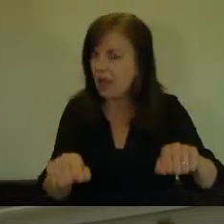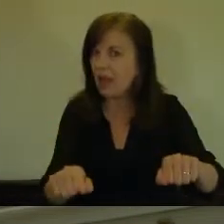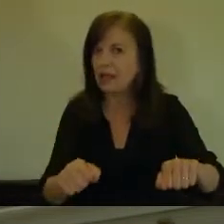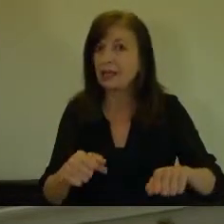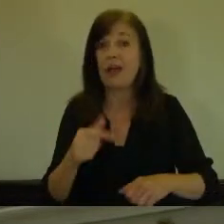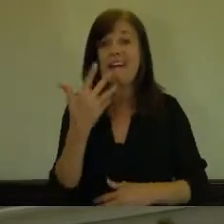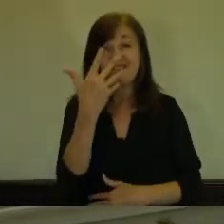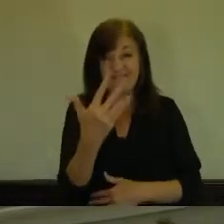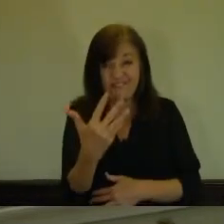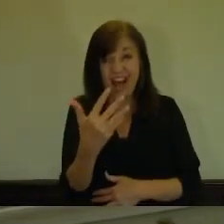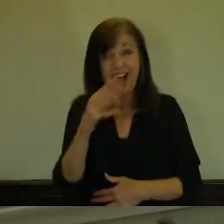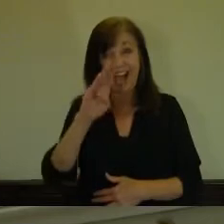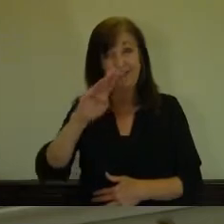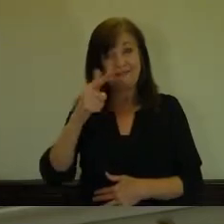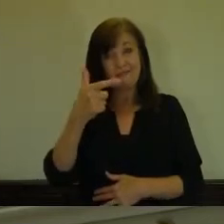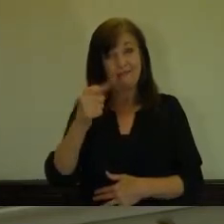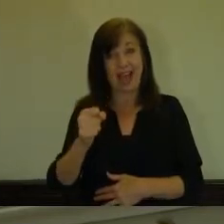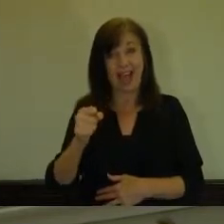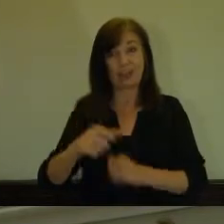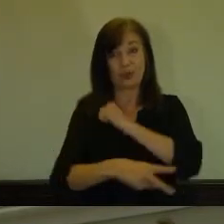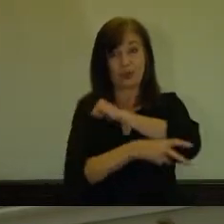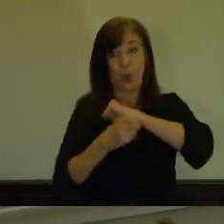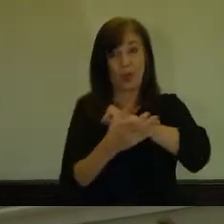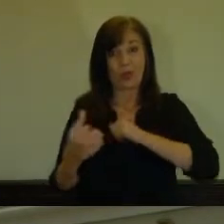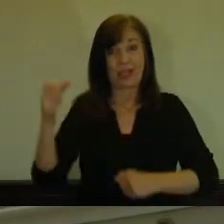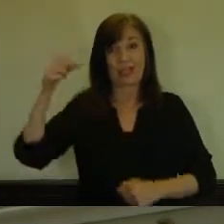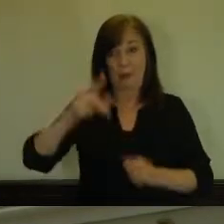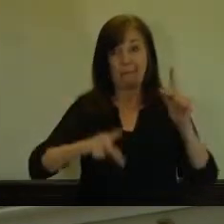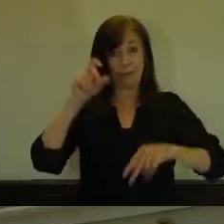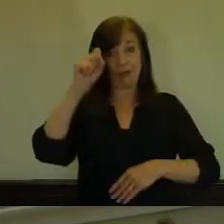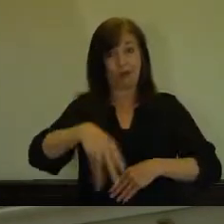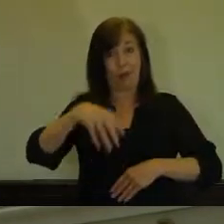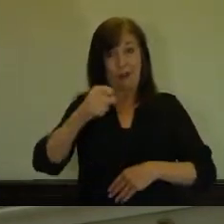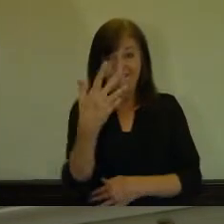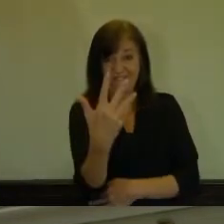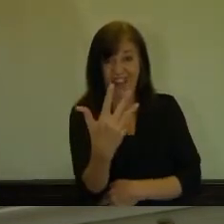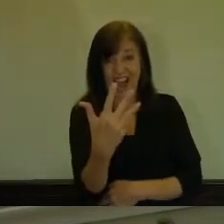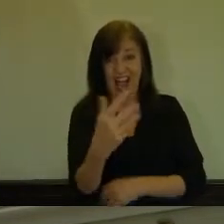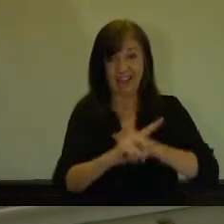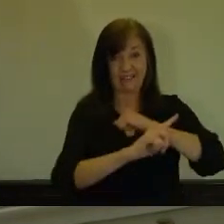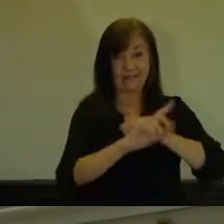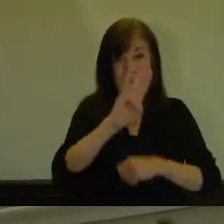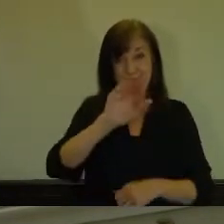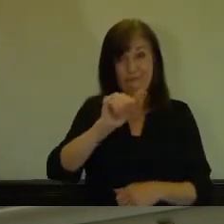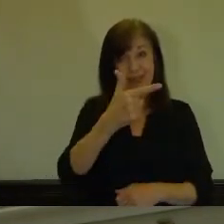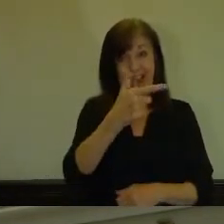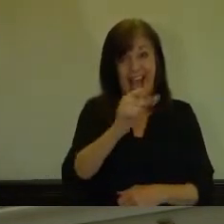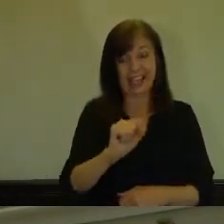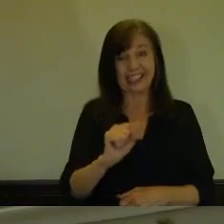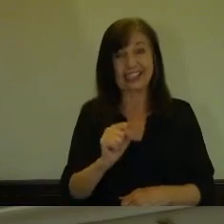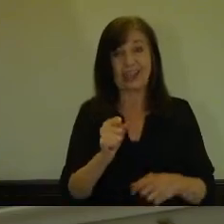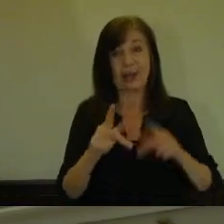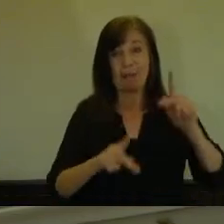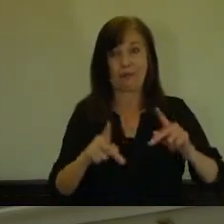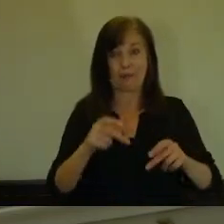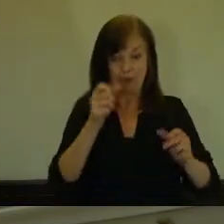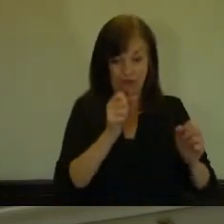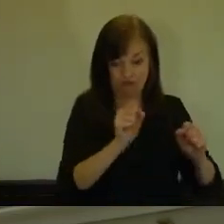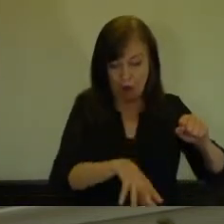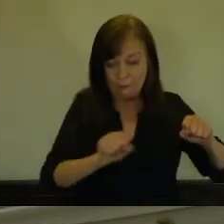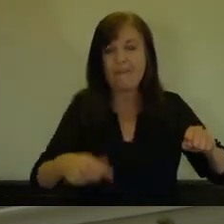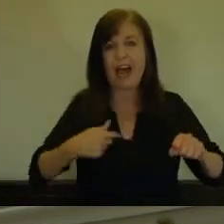I received 5 bags of returned stolen items anonymously, of which I returned to the stores from which they